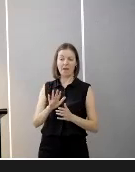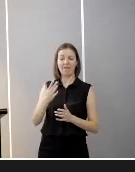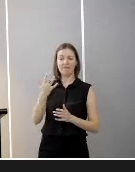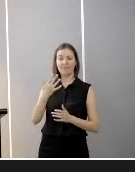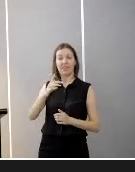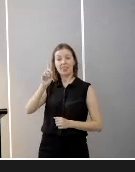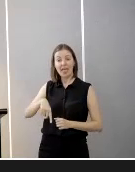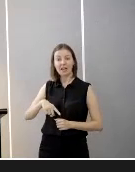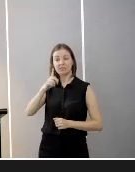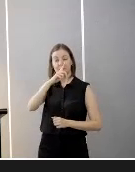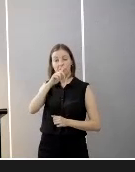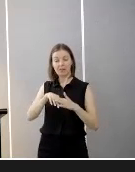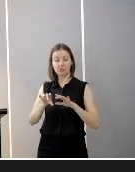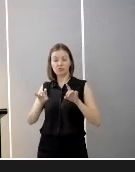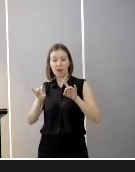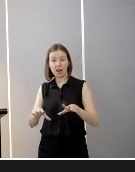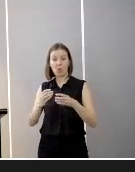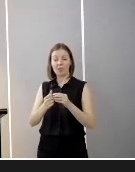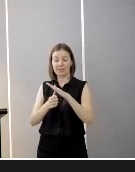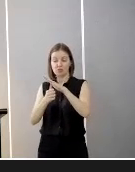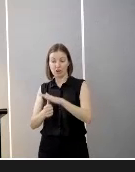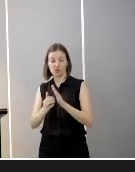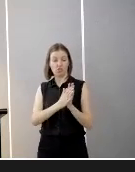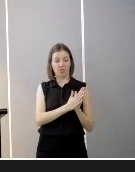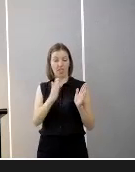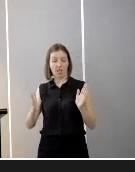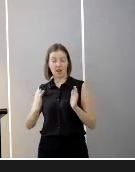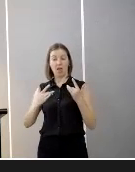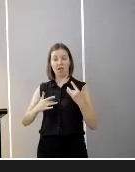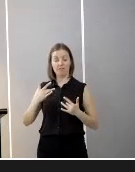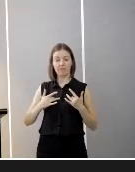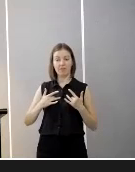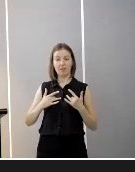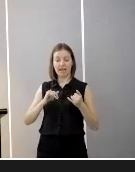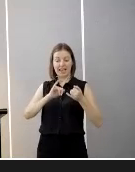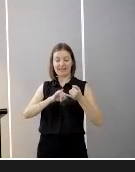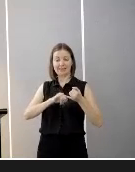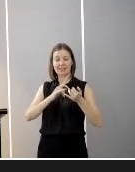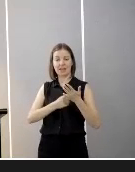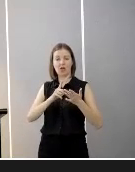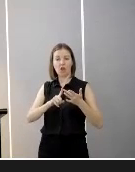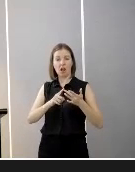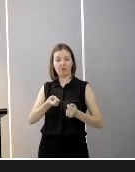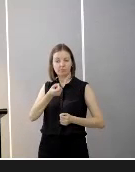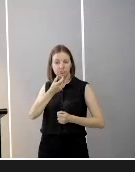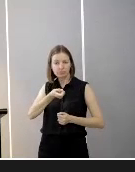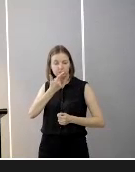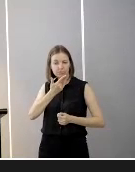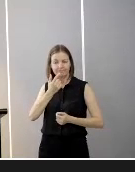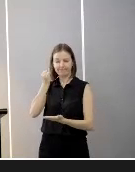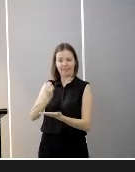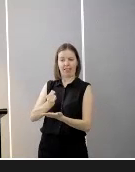kind of across the whole lifespan, that common antidepressant drugs like SSRIs don't seem to work as well for